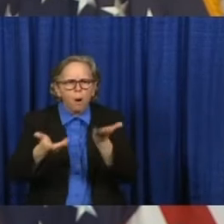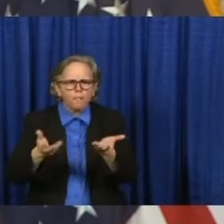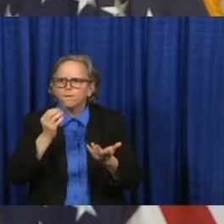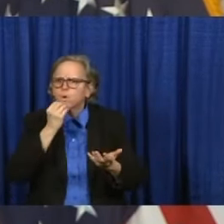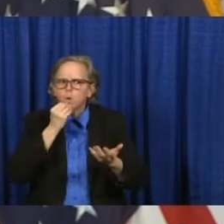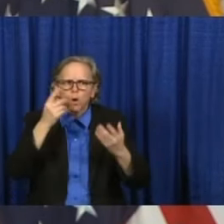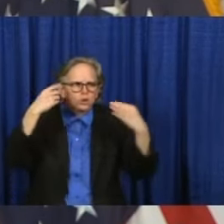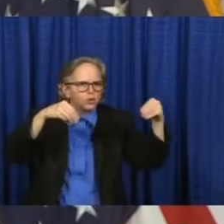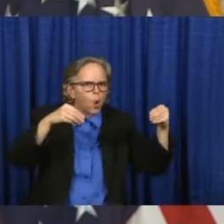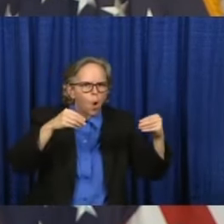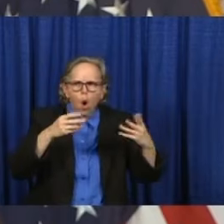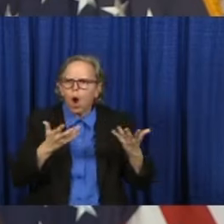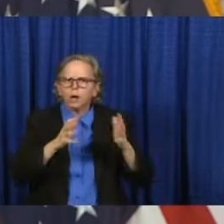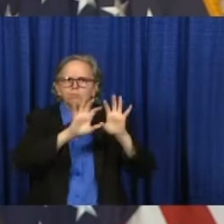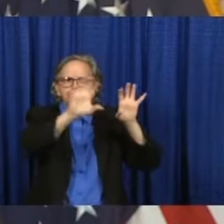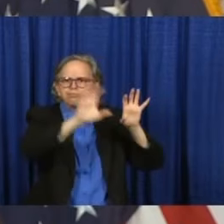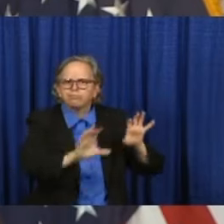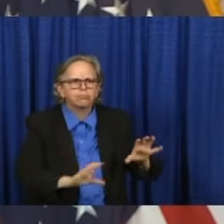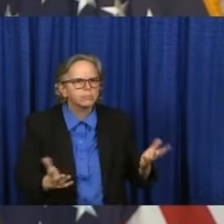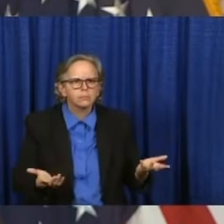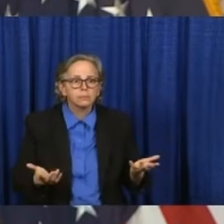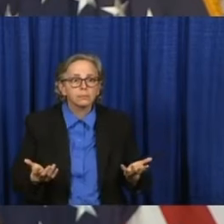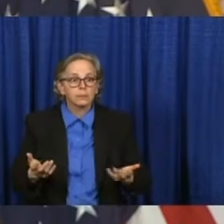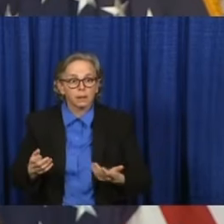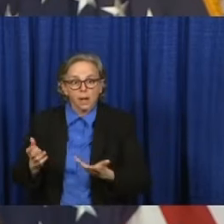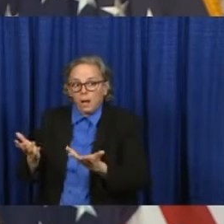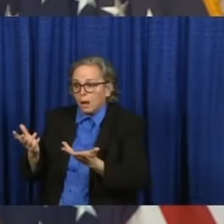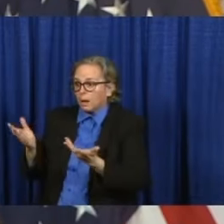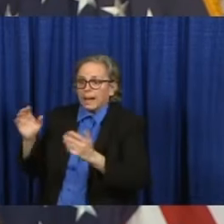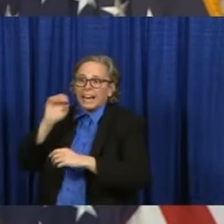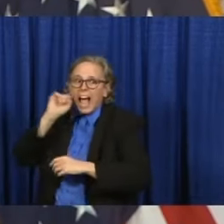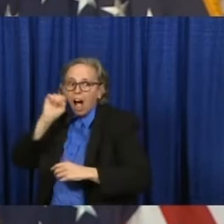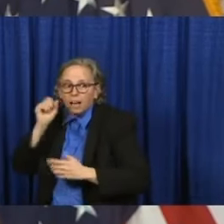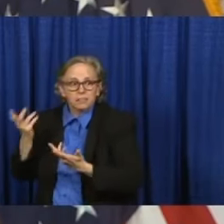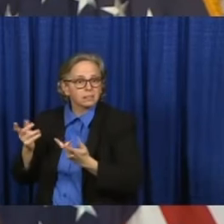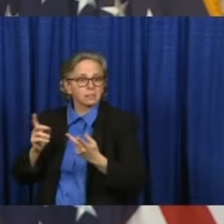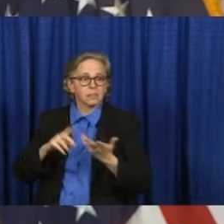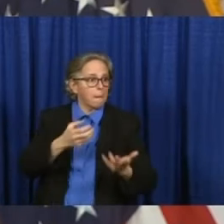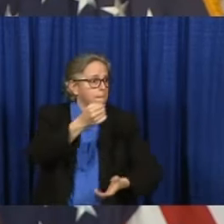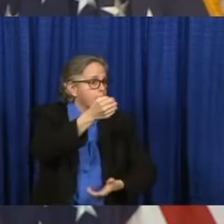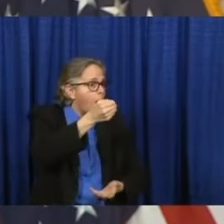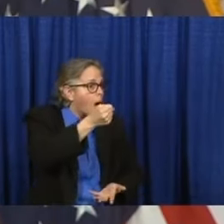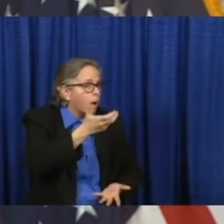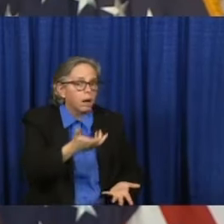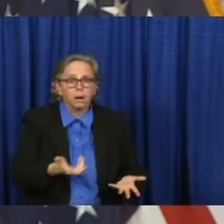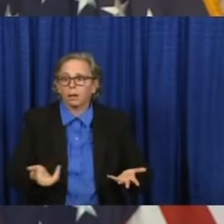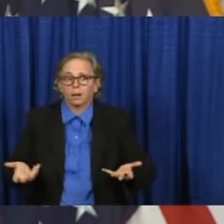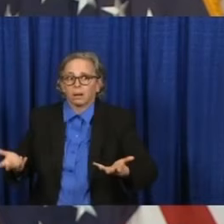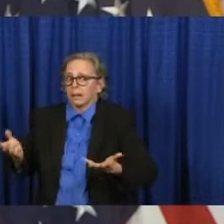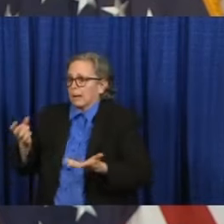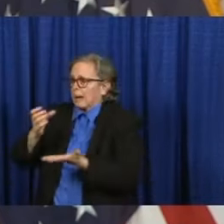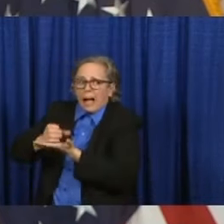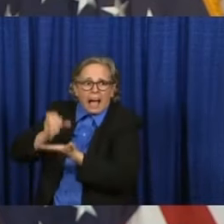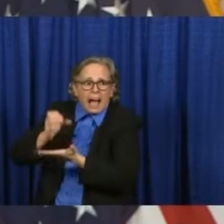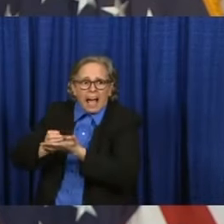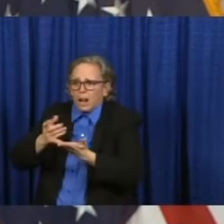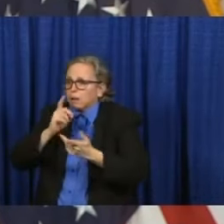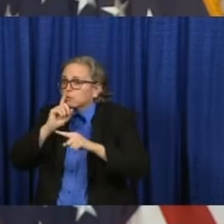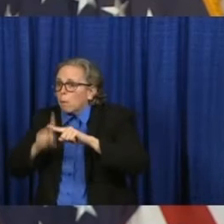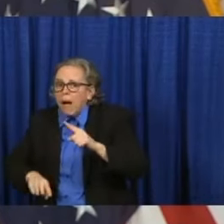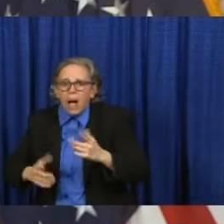need? Like carrots. Or milk. Cabbage. Canned tomatoes. And